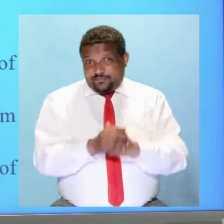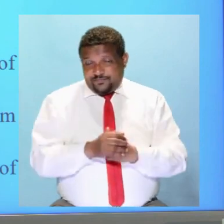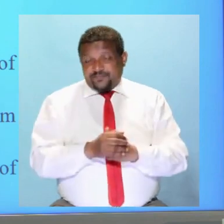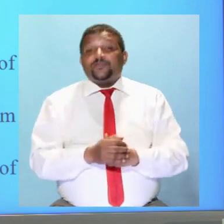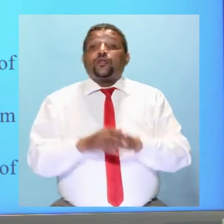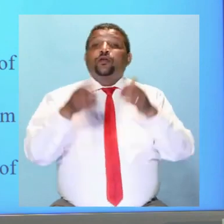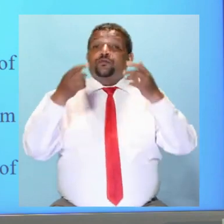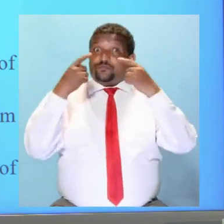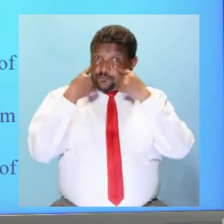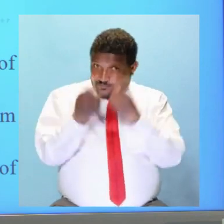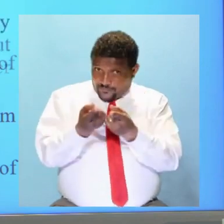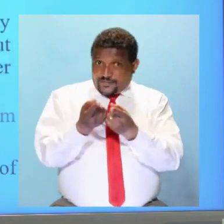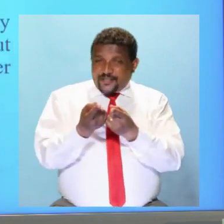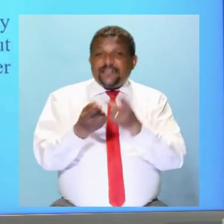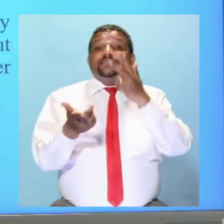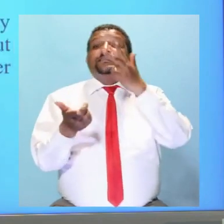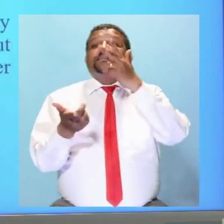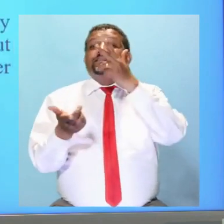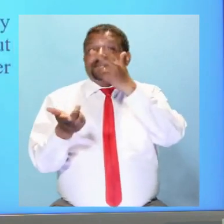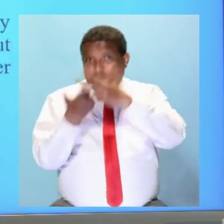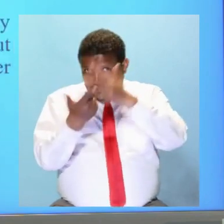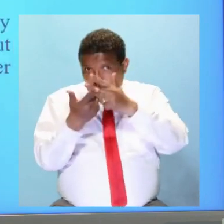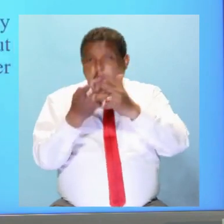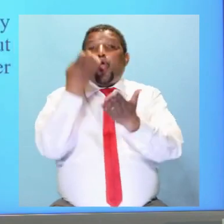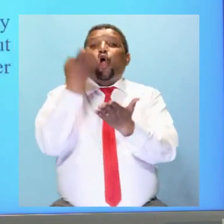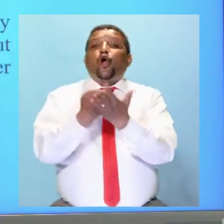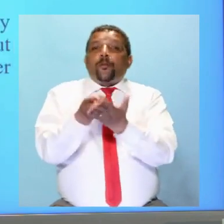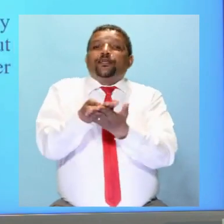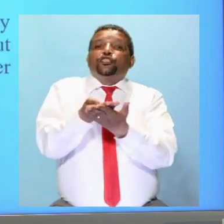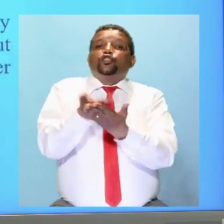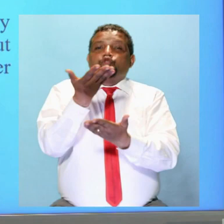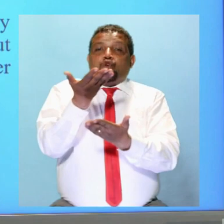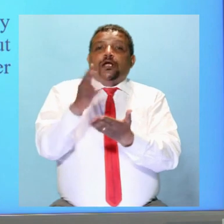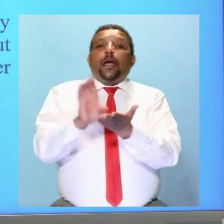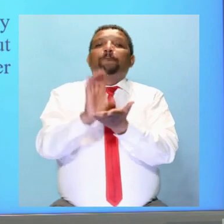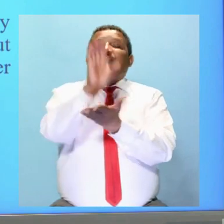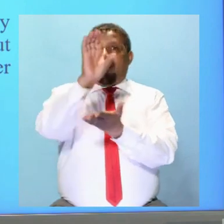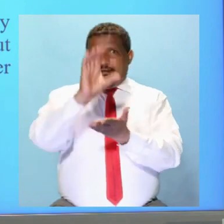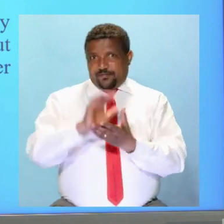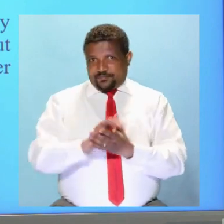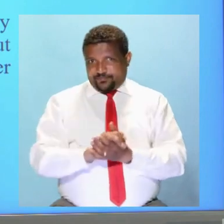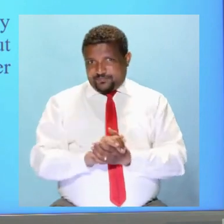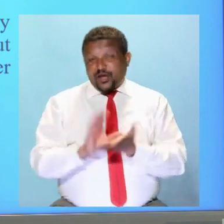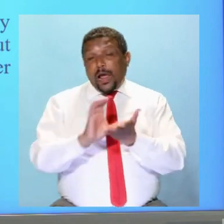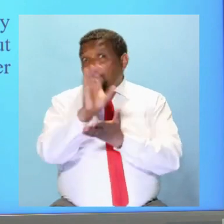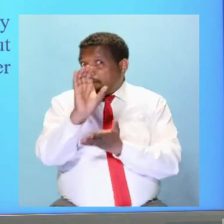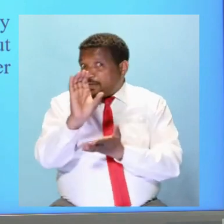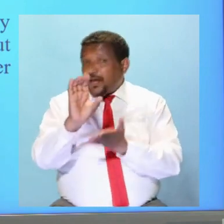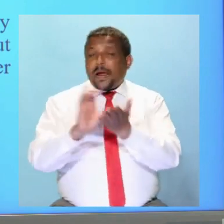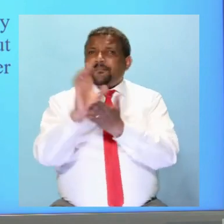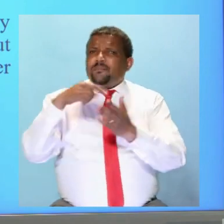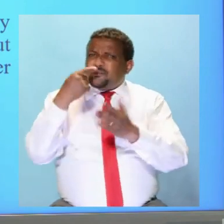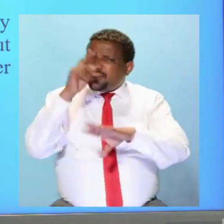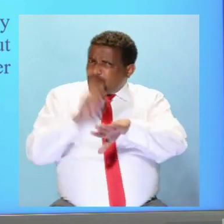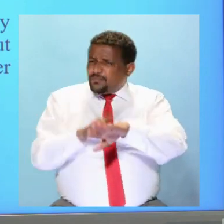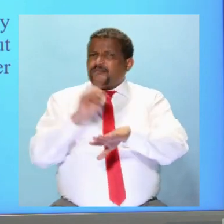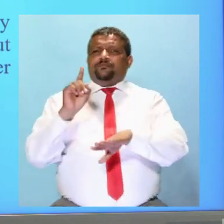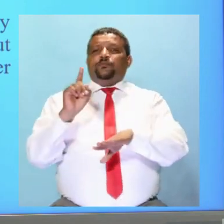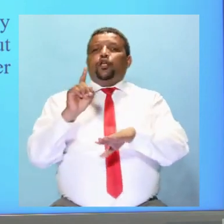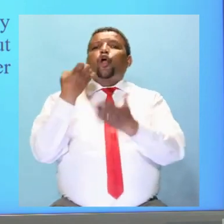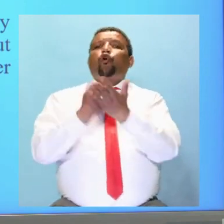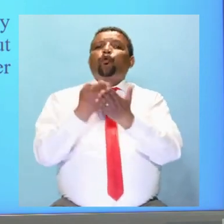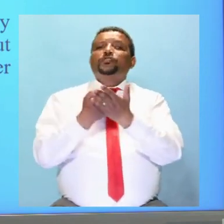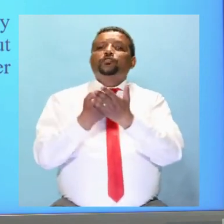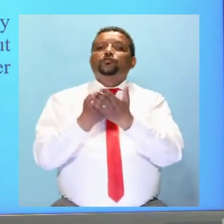And when we see the third economic resource, which is capital, when we say capital in economics, we are